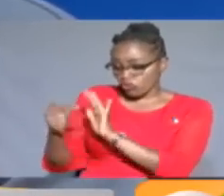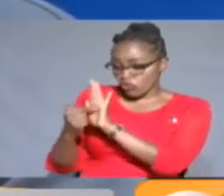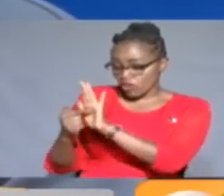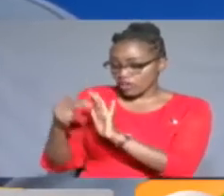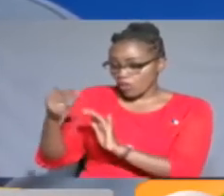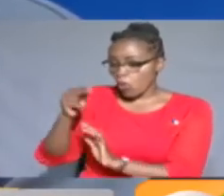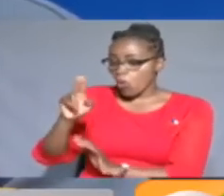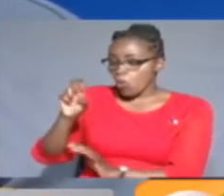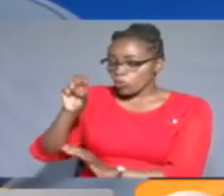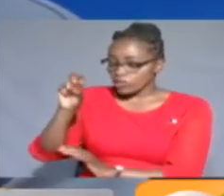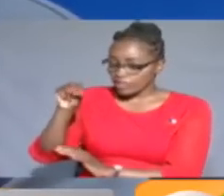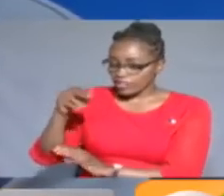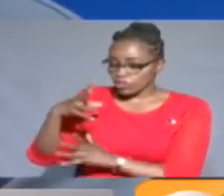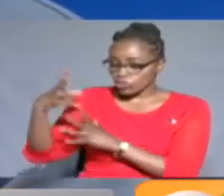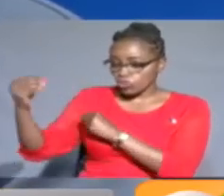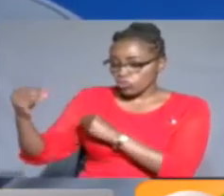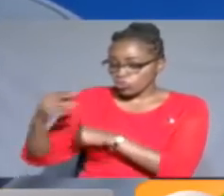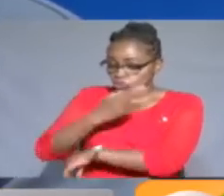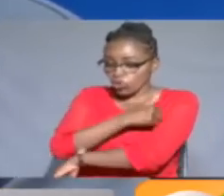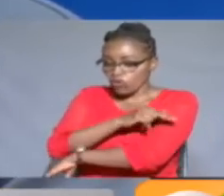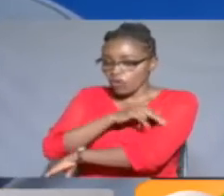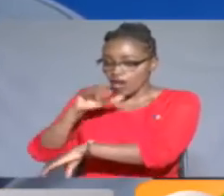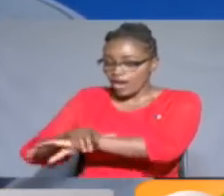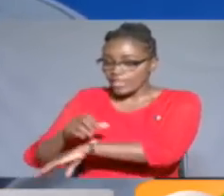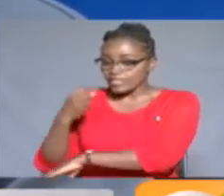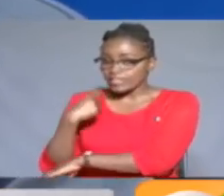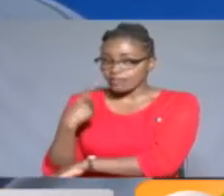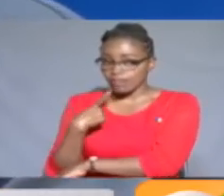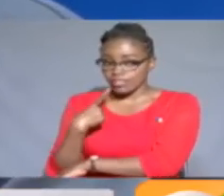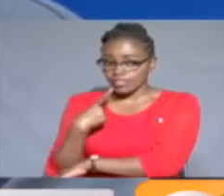to a health center today and get treated for